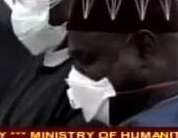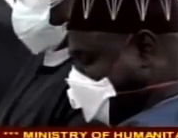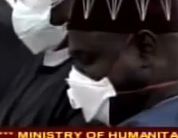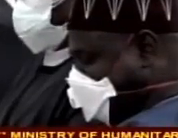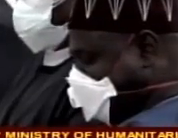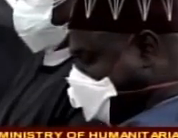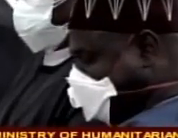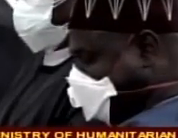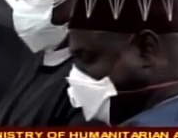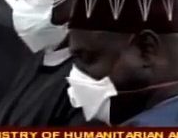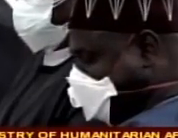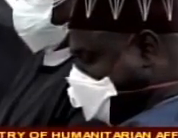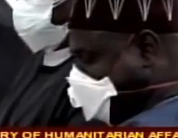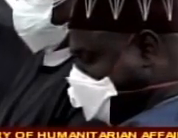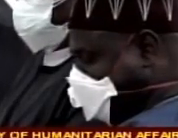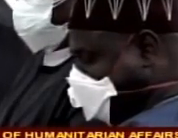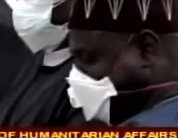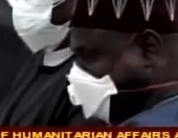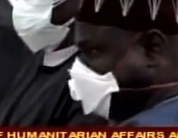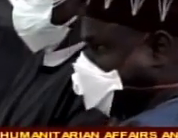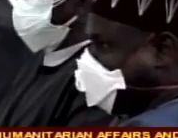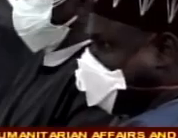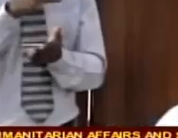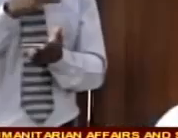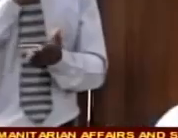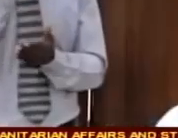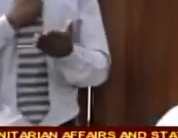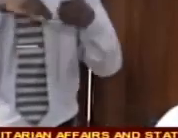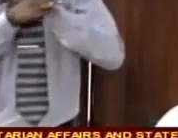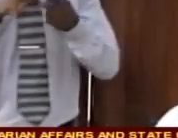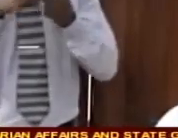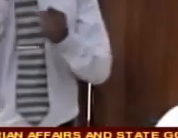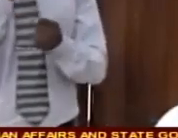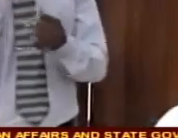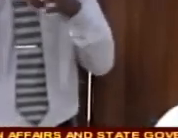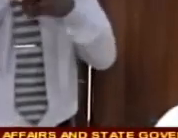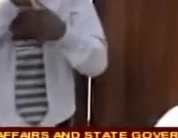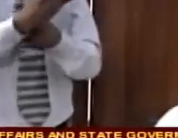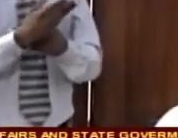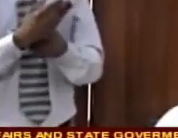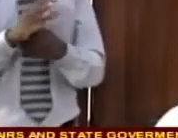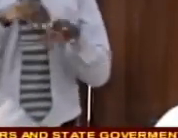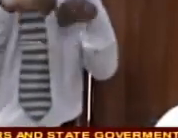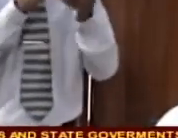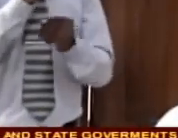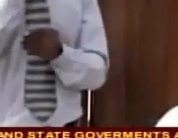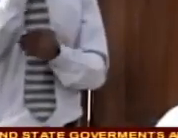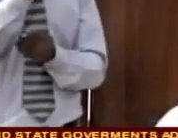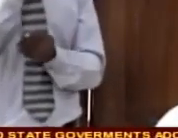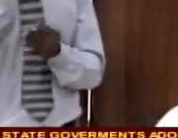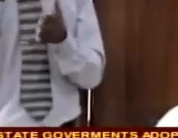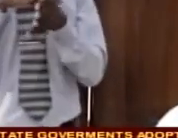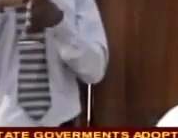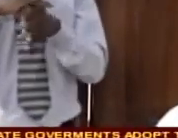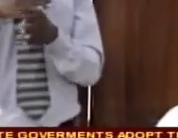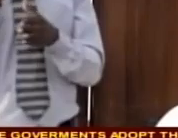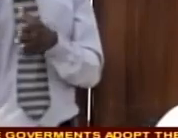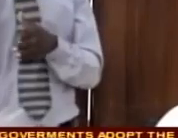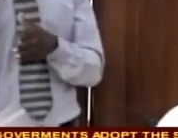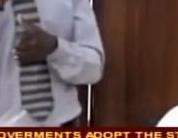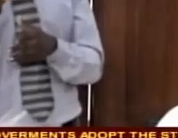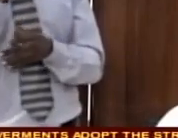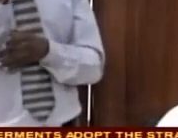also poorly treated. In fact, he said he had no access to food outside and he was given 1 meat pie for a day on one of the days.